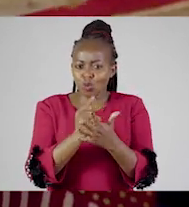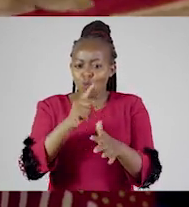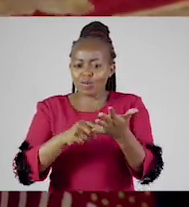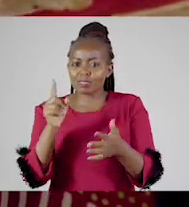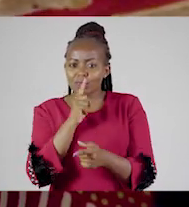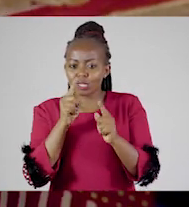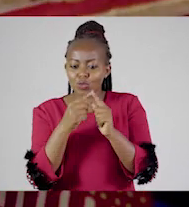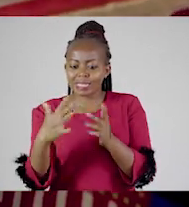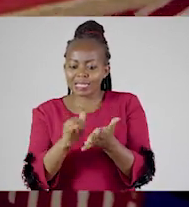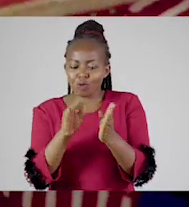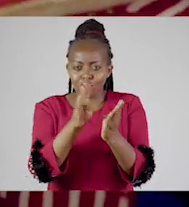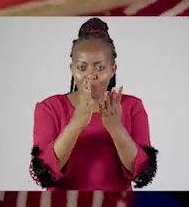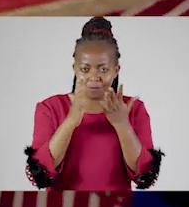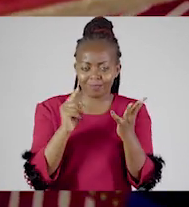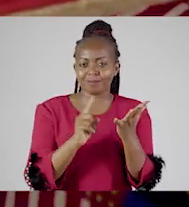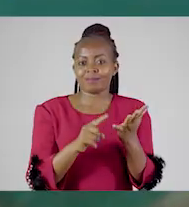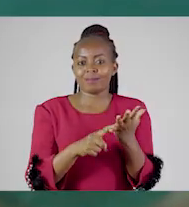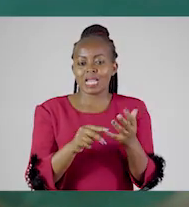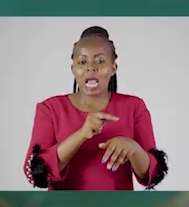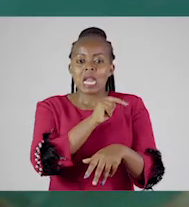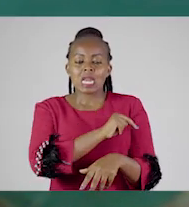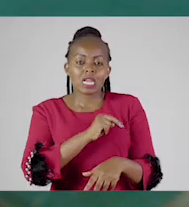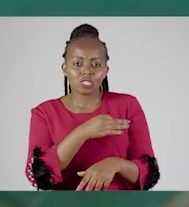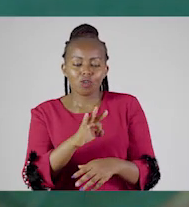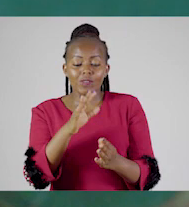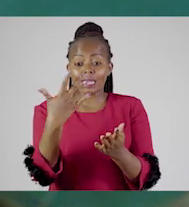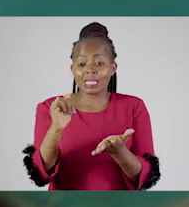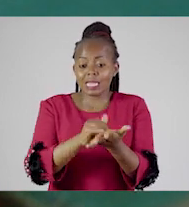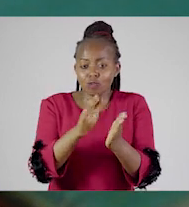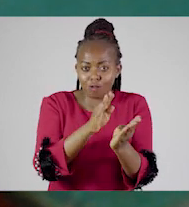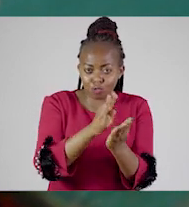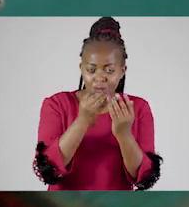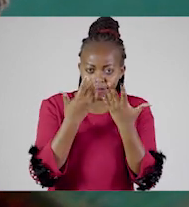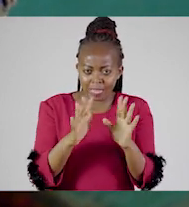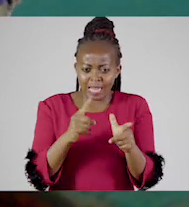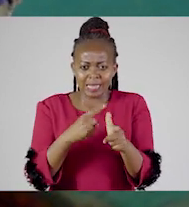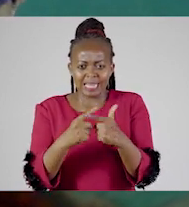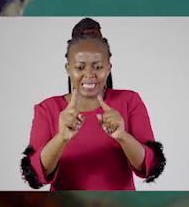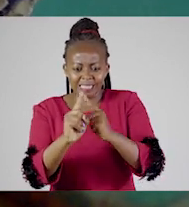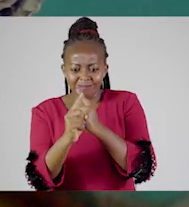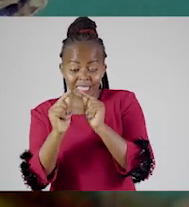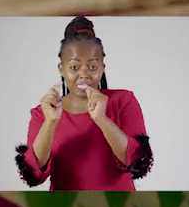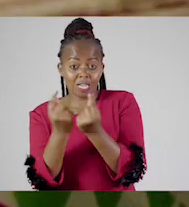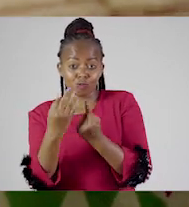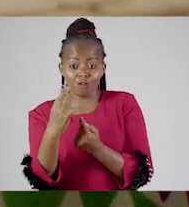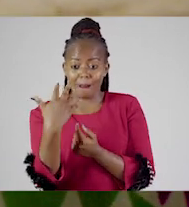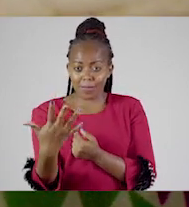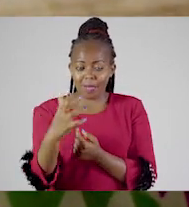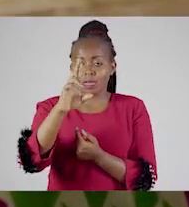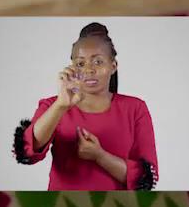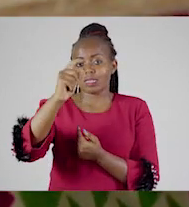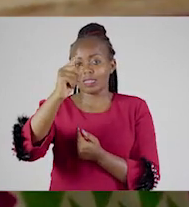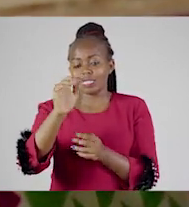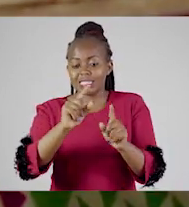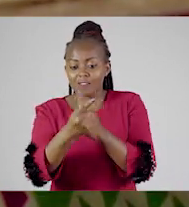to archives are, number one, the nature of archives material. Different kinds of paper react differently to